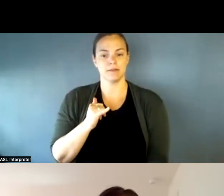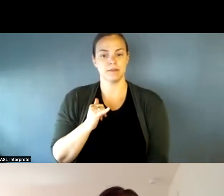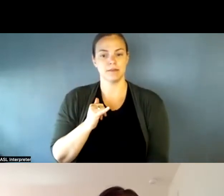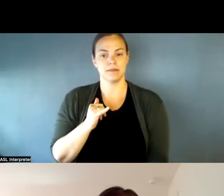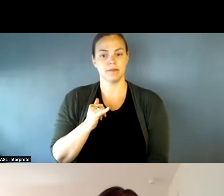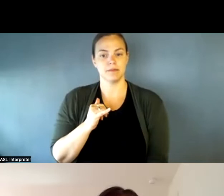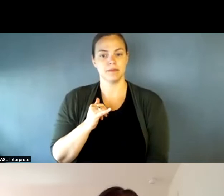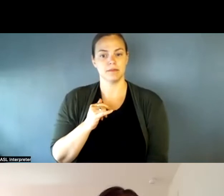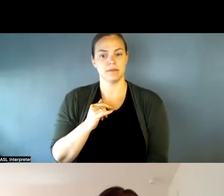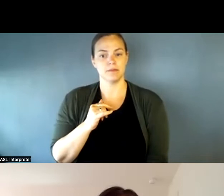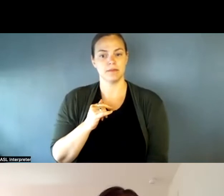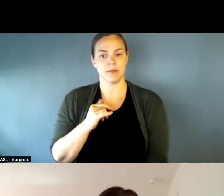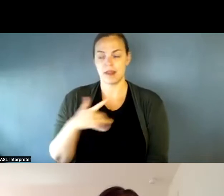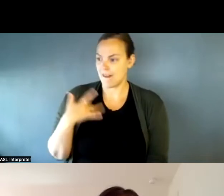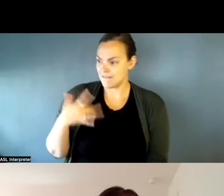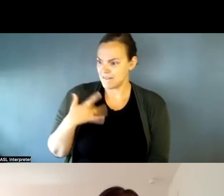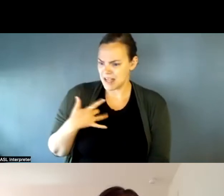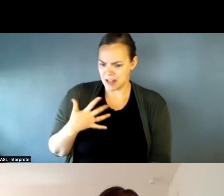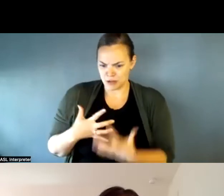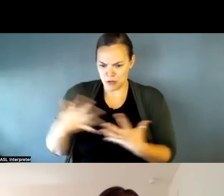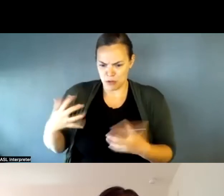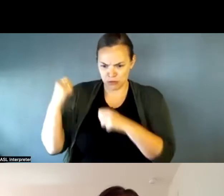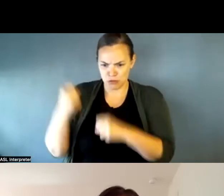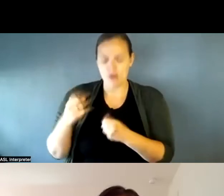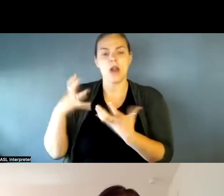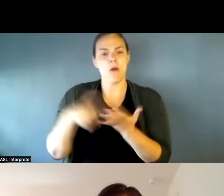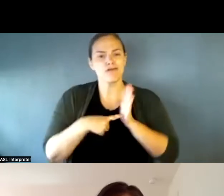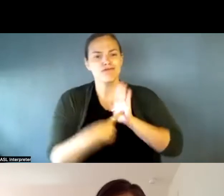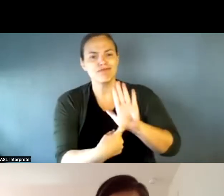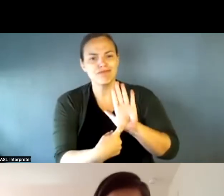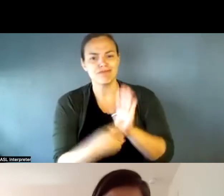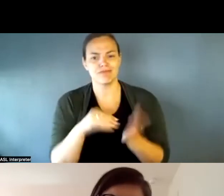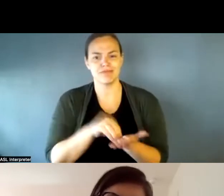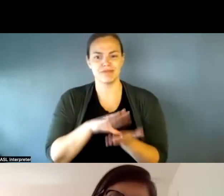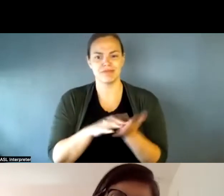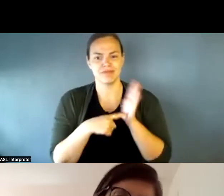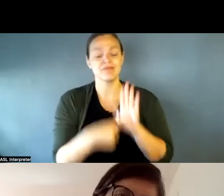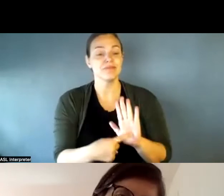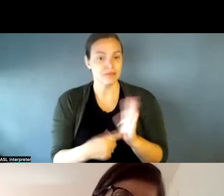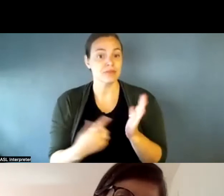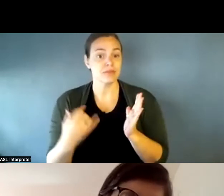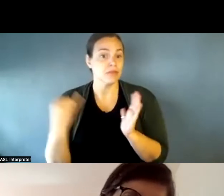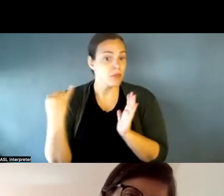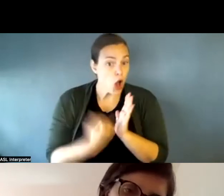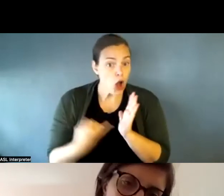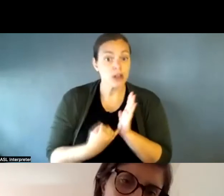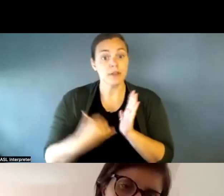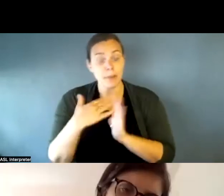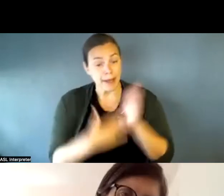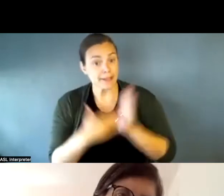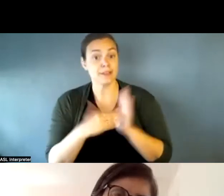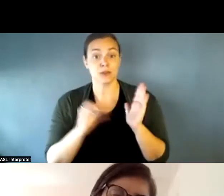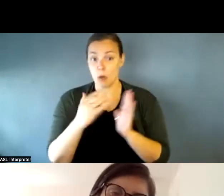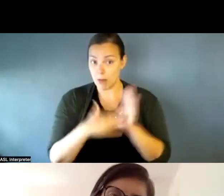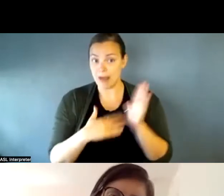to record that. And in many recordings, artistic paintings, oil paintings and stuff, you also get